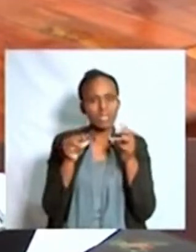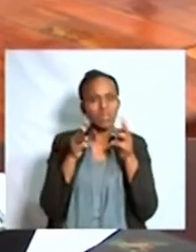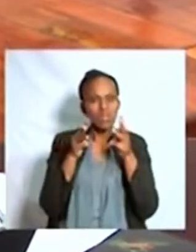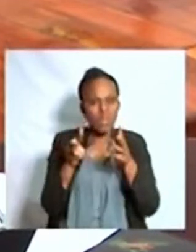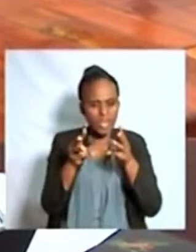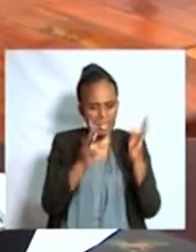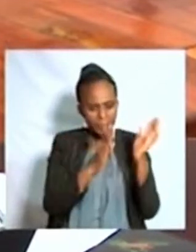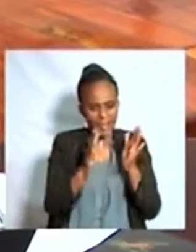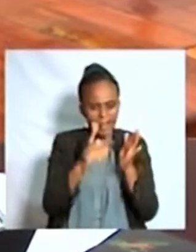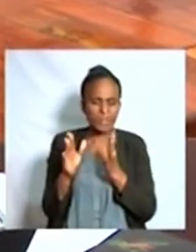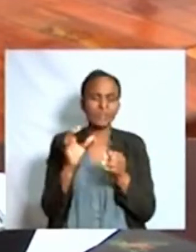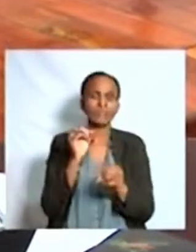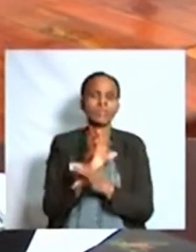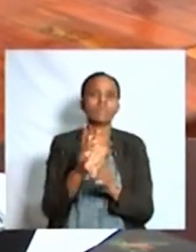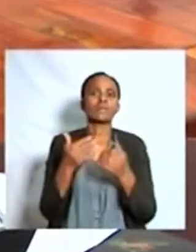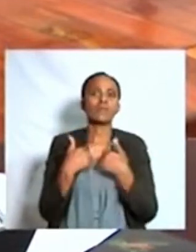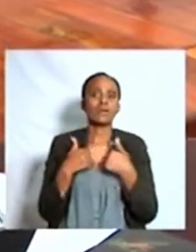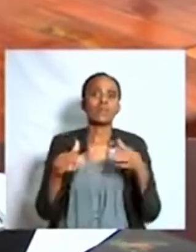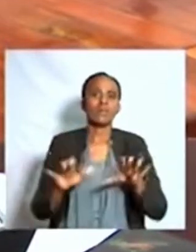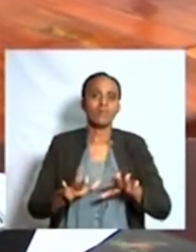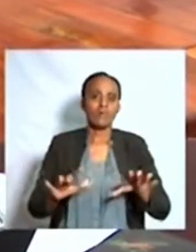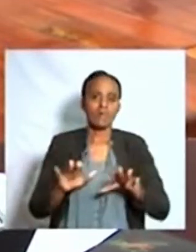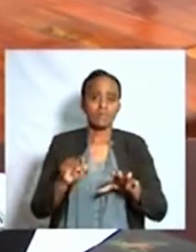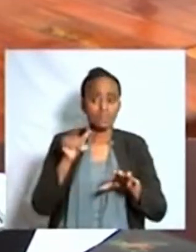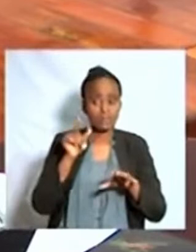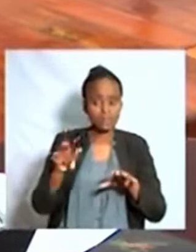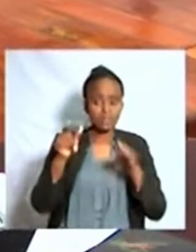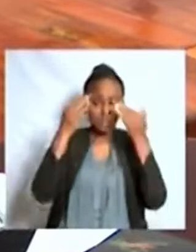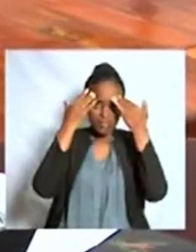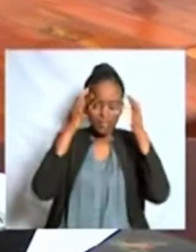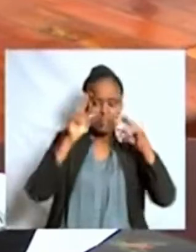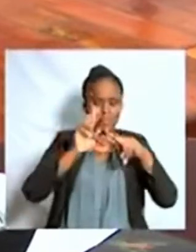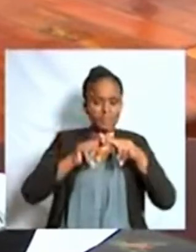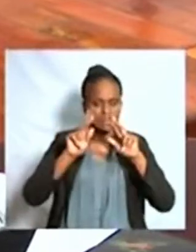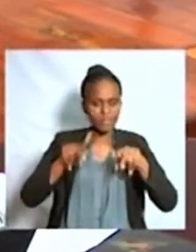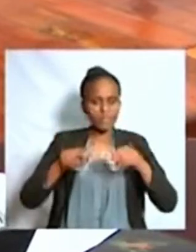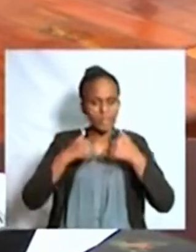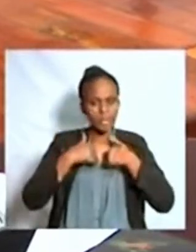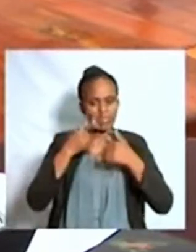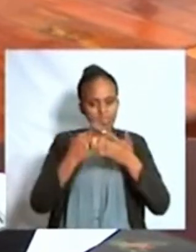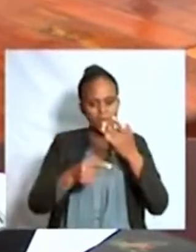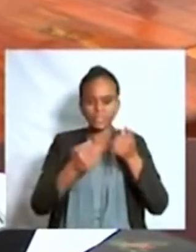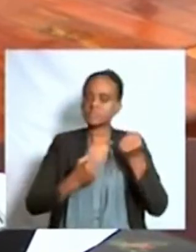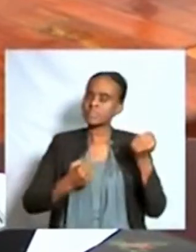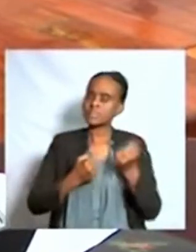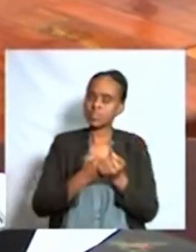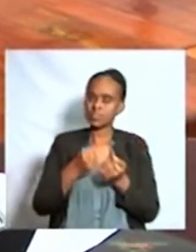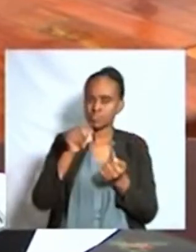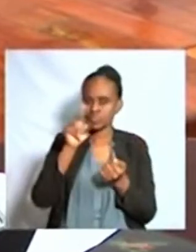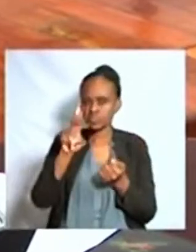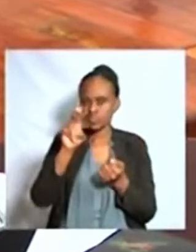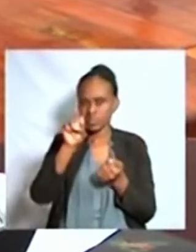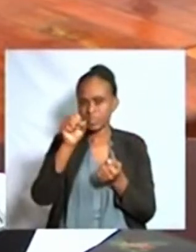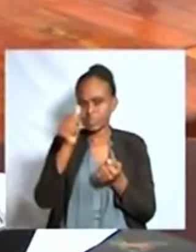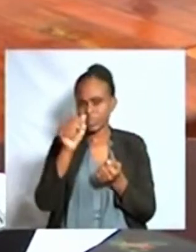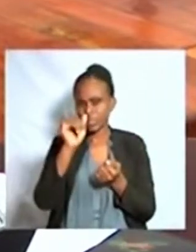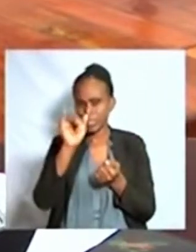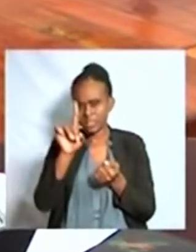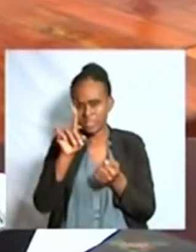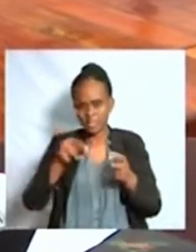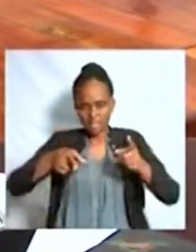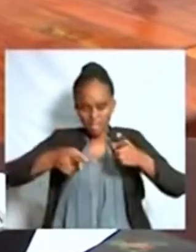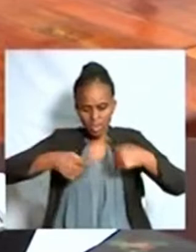plans available, and this sensitization, Chair, has been undertaken with the support of USAID under its local impact